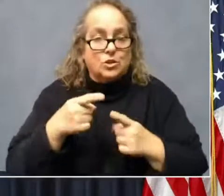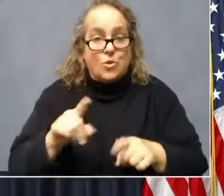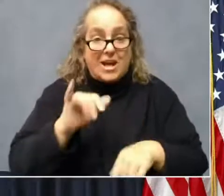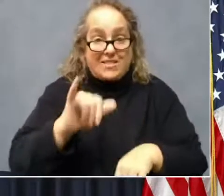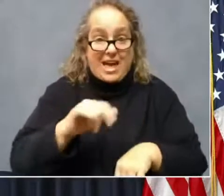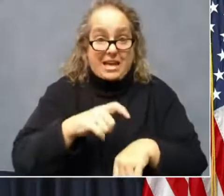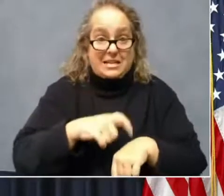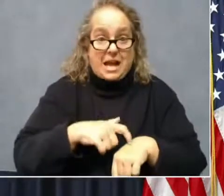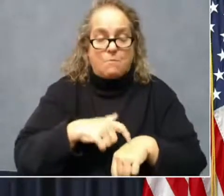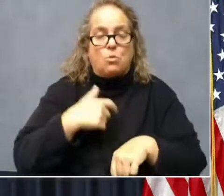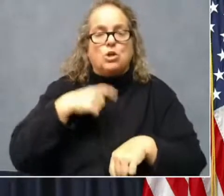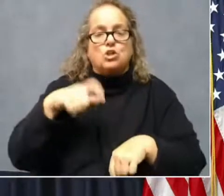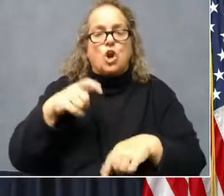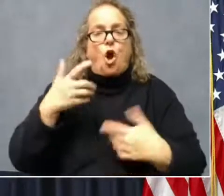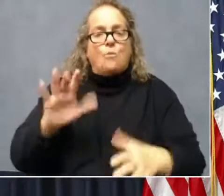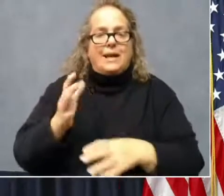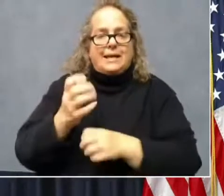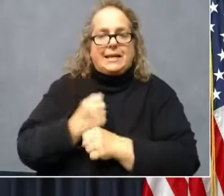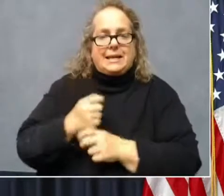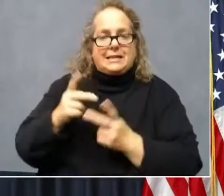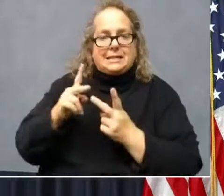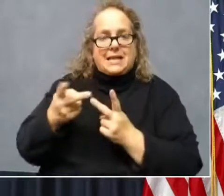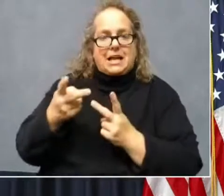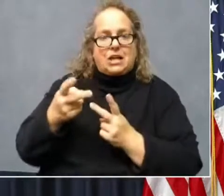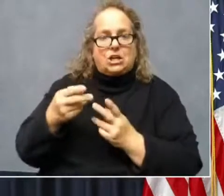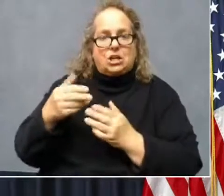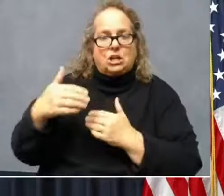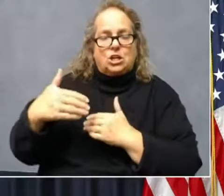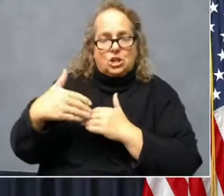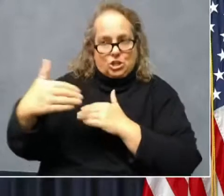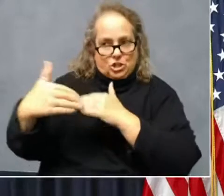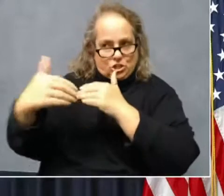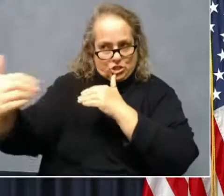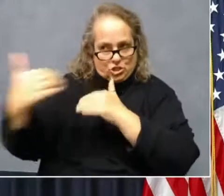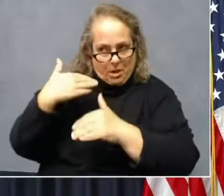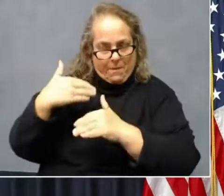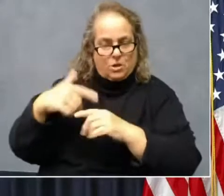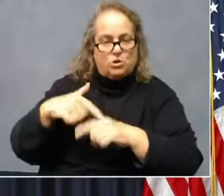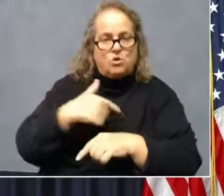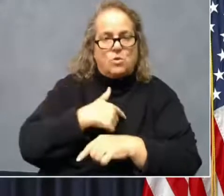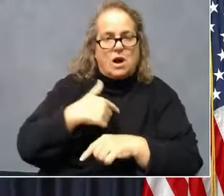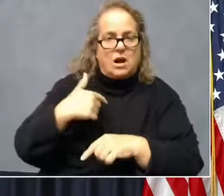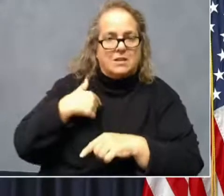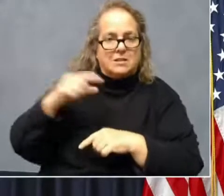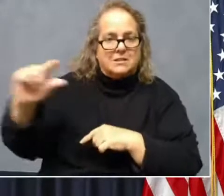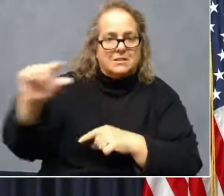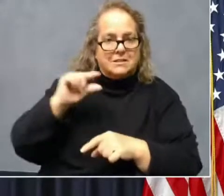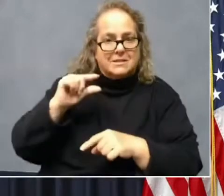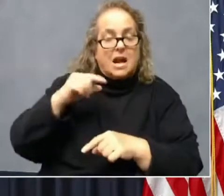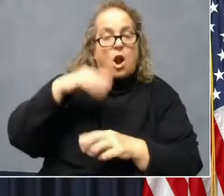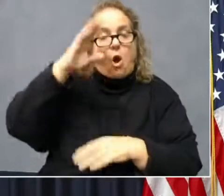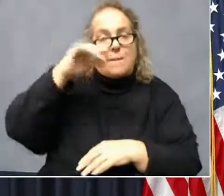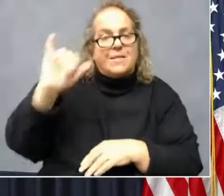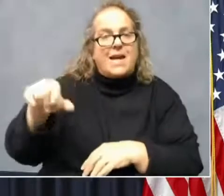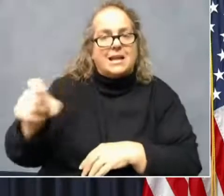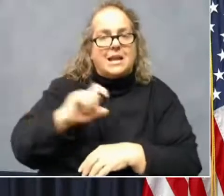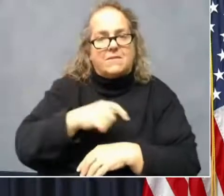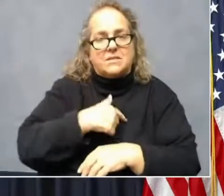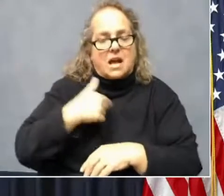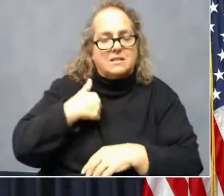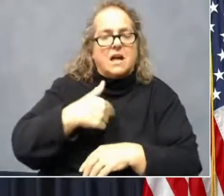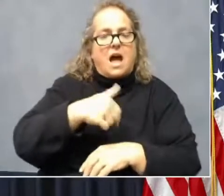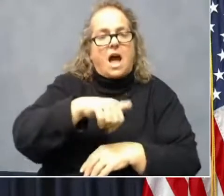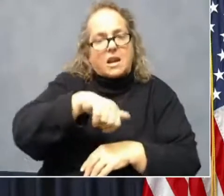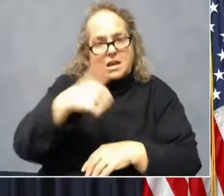second shipment. I certainly hope that that shipment gives us another significant number that we can put